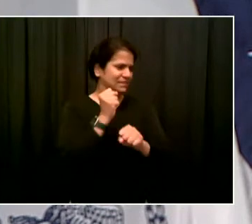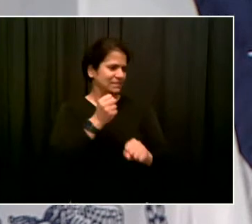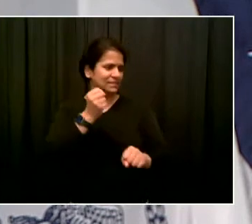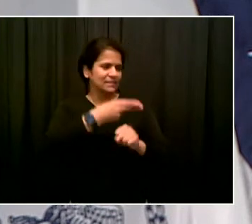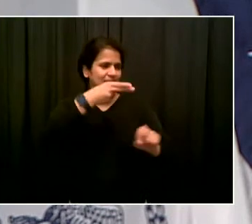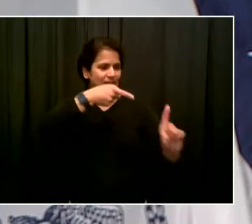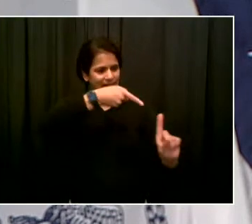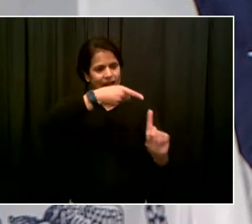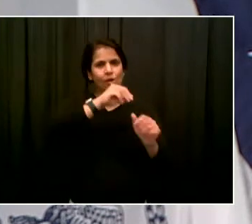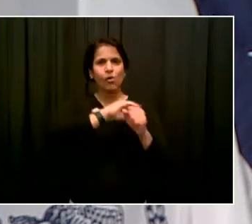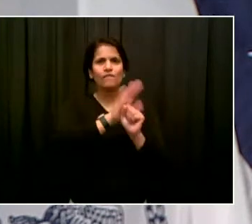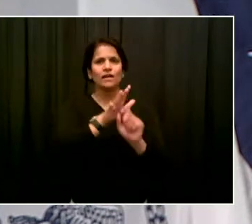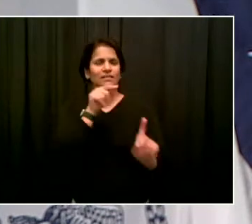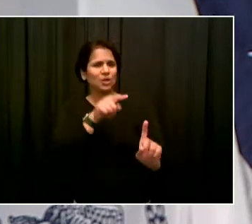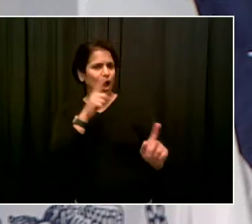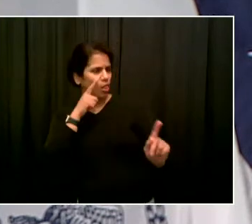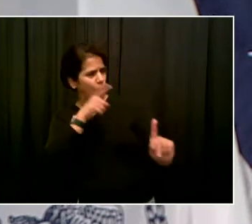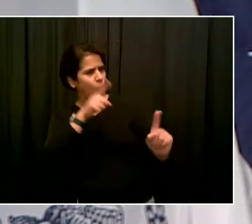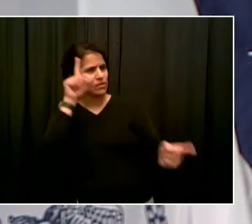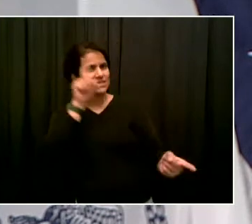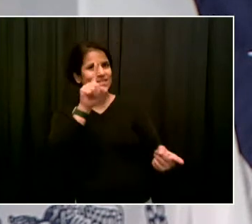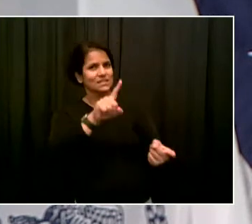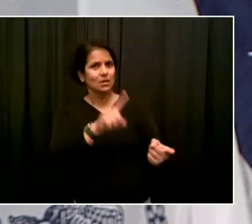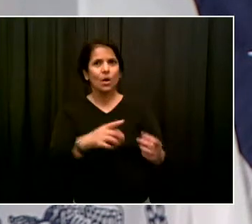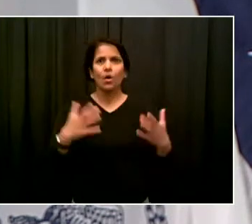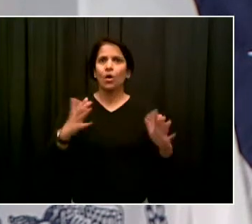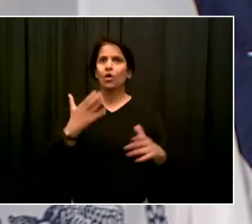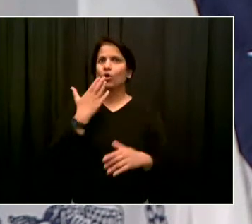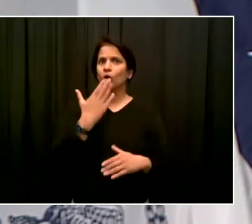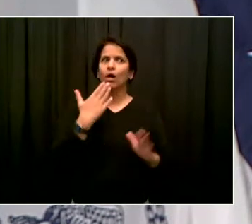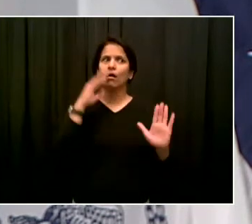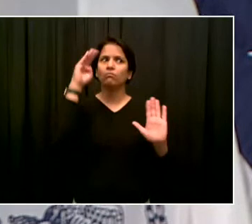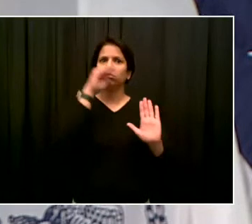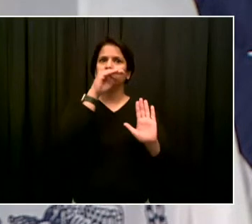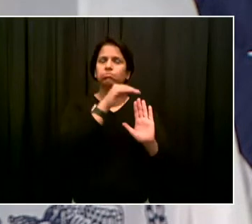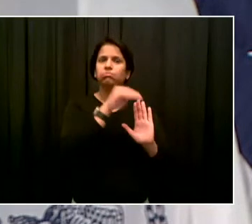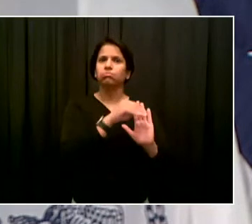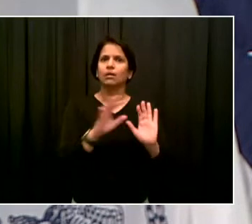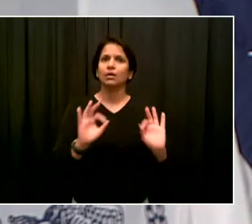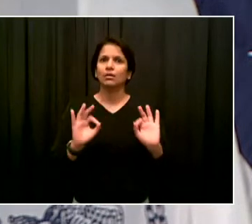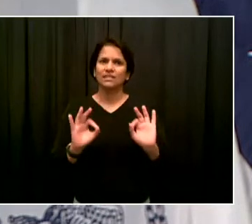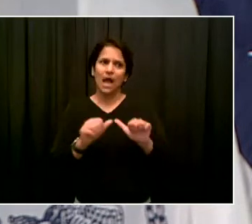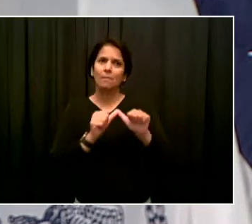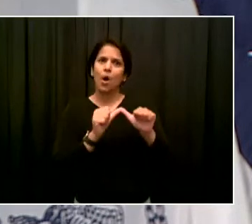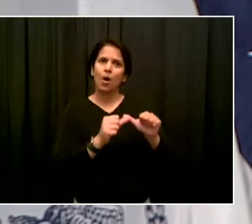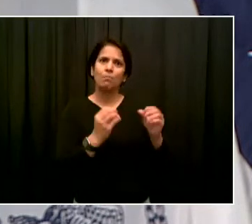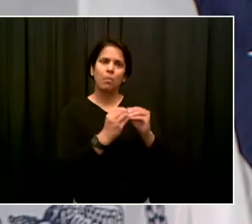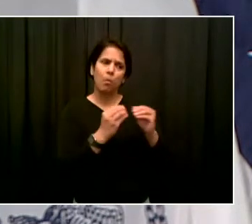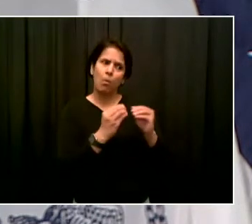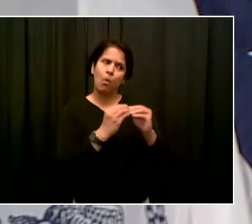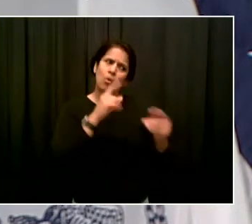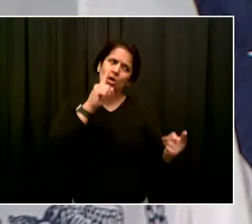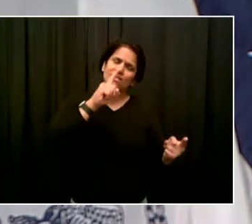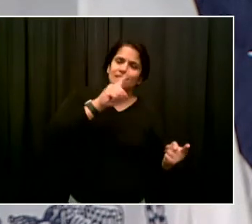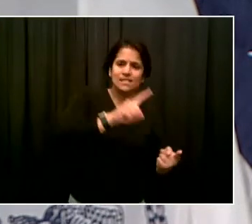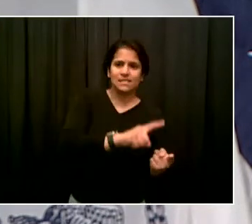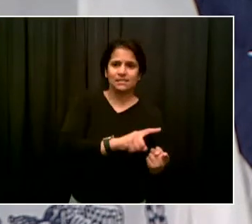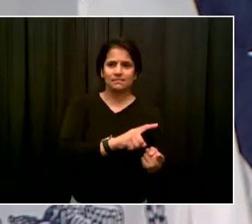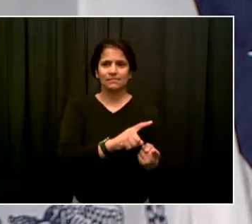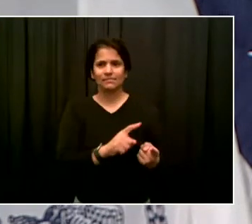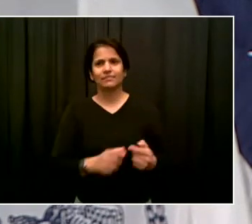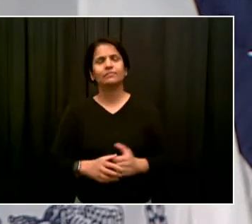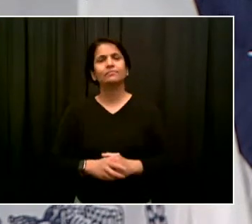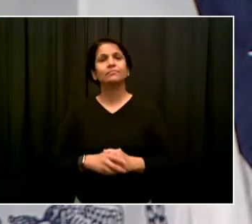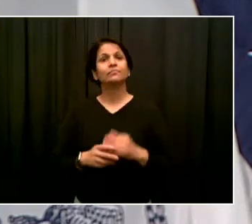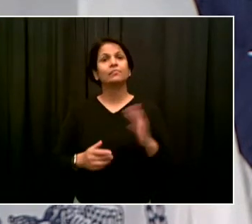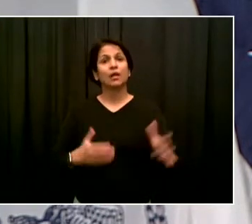numbers. And Dr. Choksi, thank you for reminding everyone that they can be a part of this. And please, anyone, if you have questions about